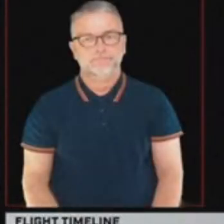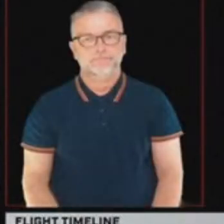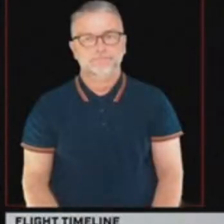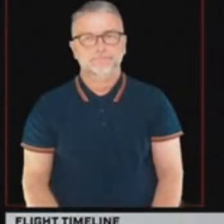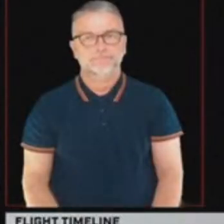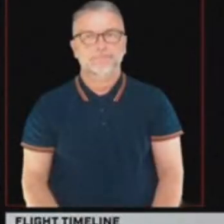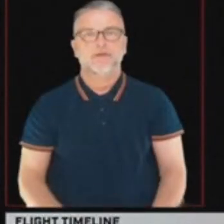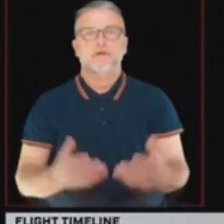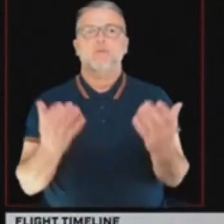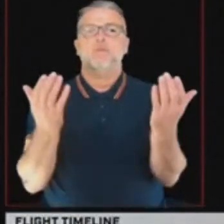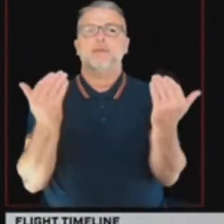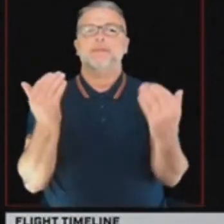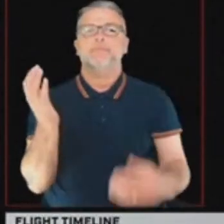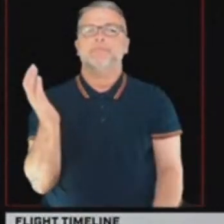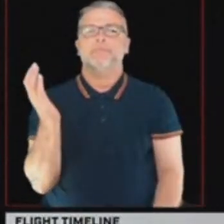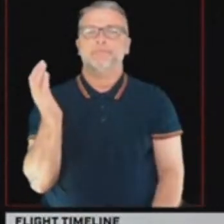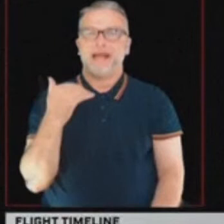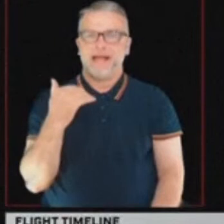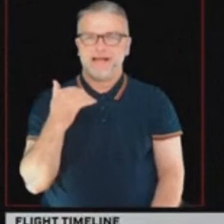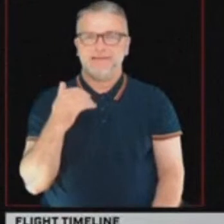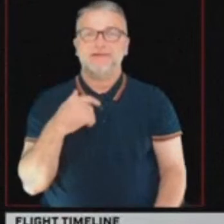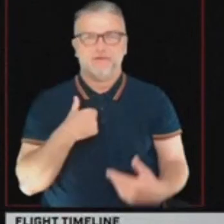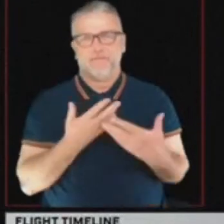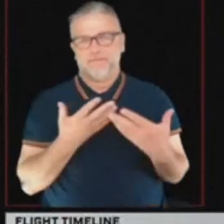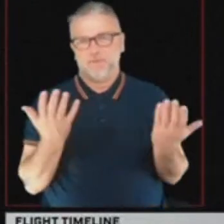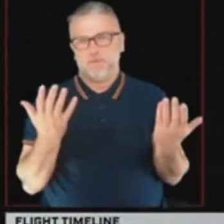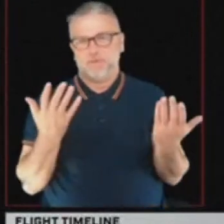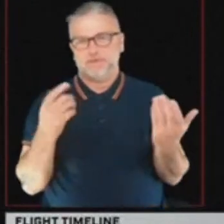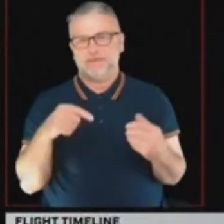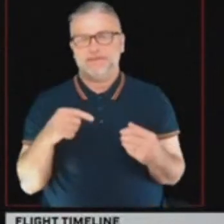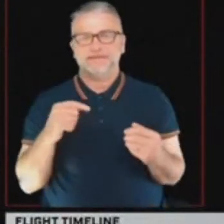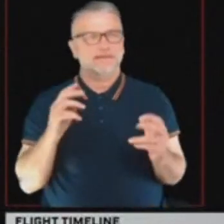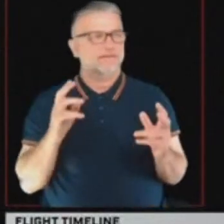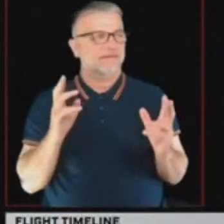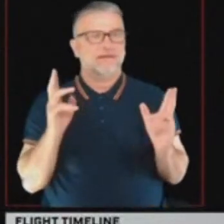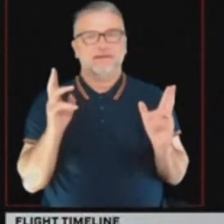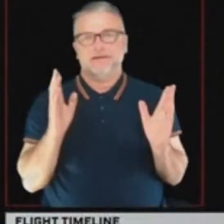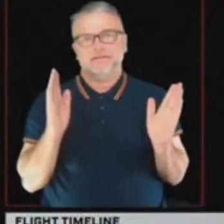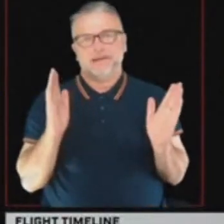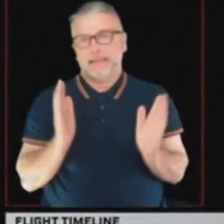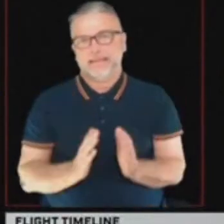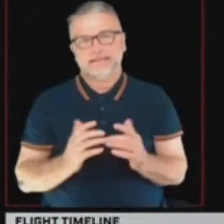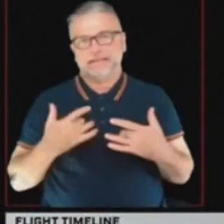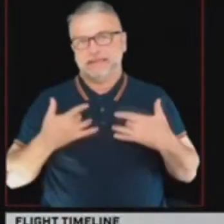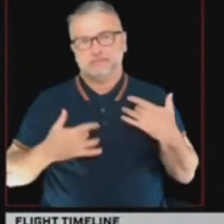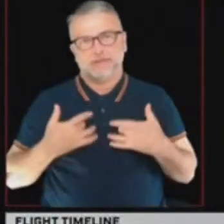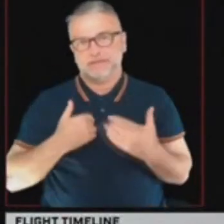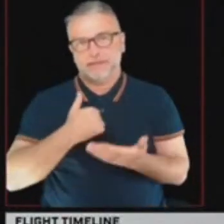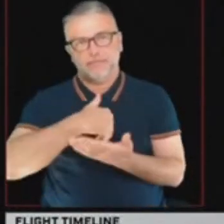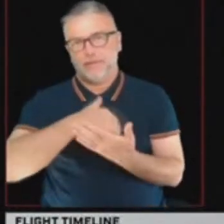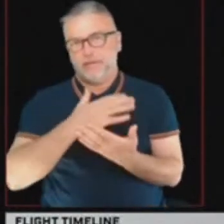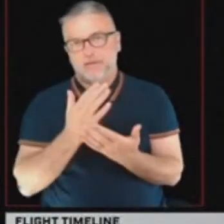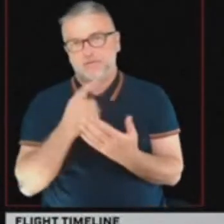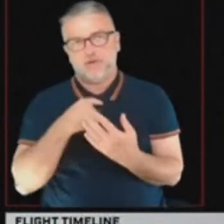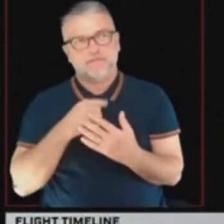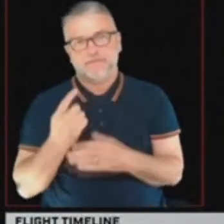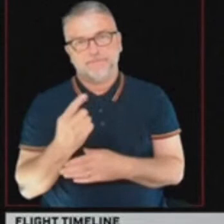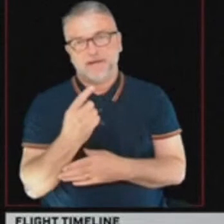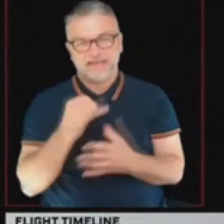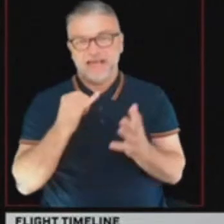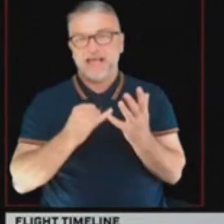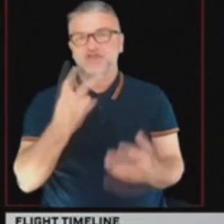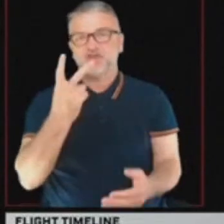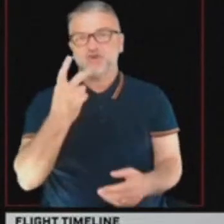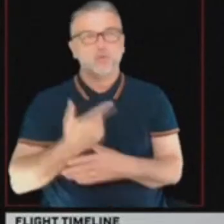Welcome back, everyone. This is, of course, the least interesting part of the flight. We are in S2 coast, so there's not a lot happening, and you're